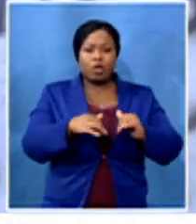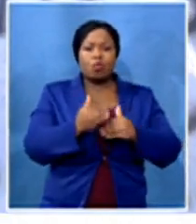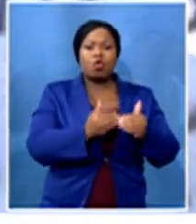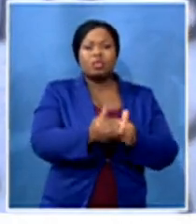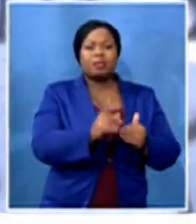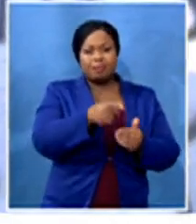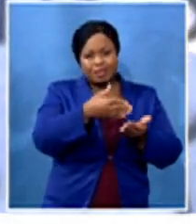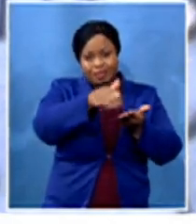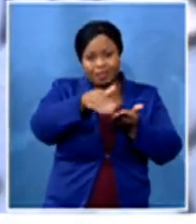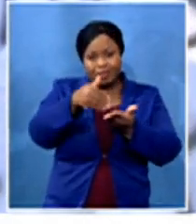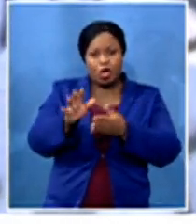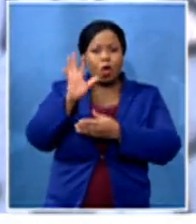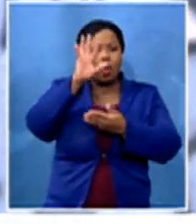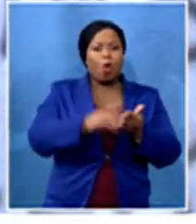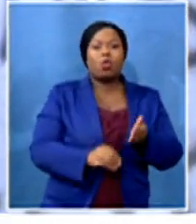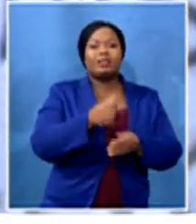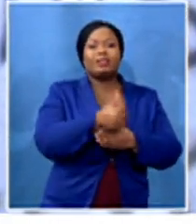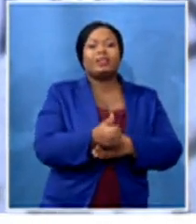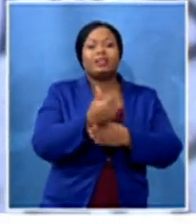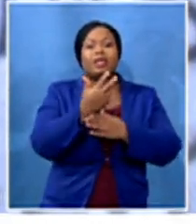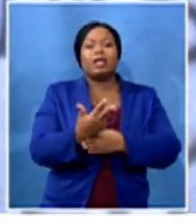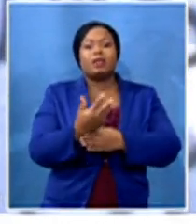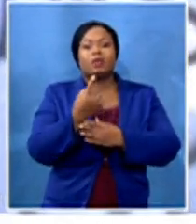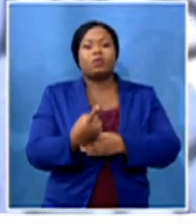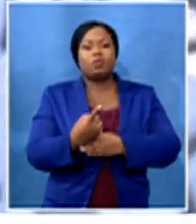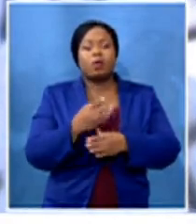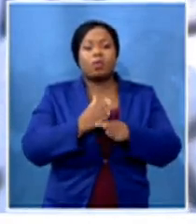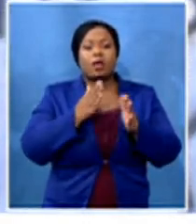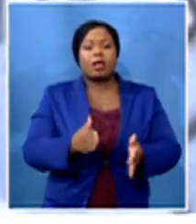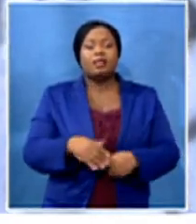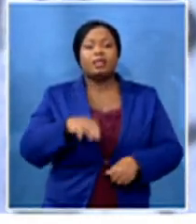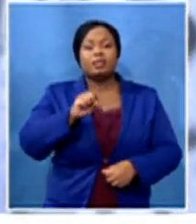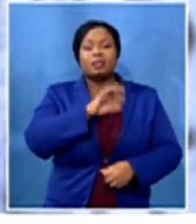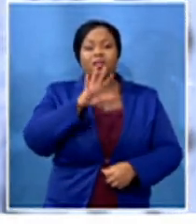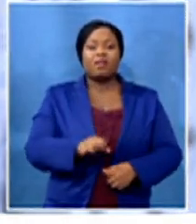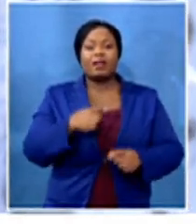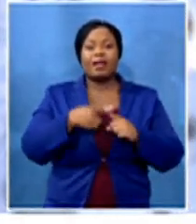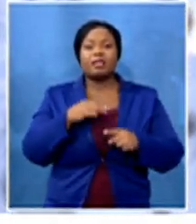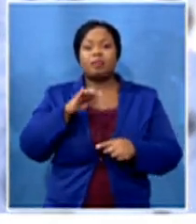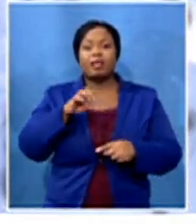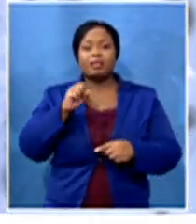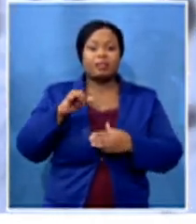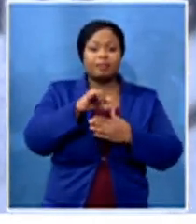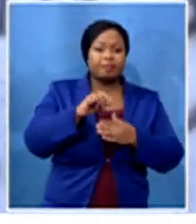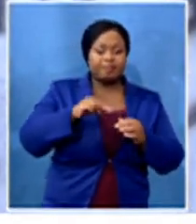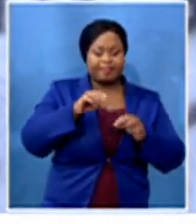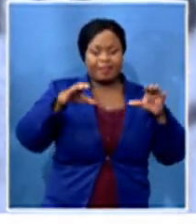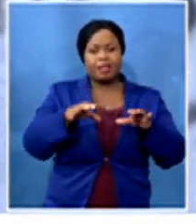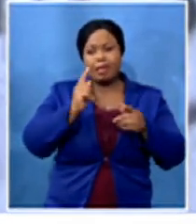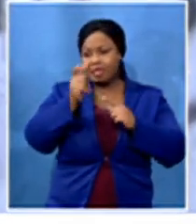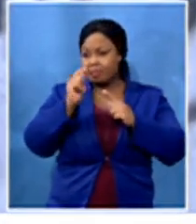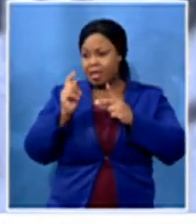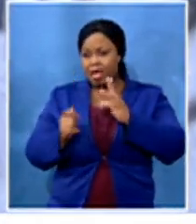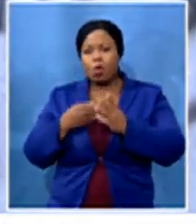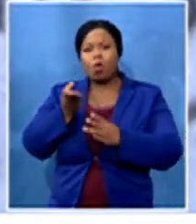retrench all 691 workers at SAA Express, as well as pay outstanding salaries. And they are saying